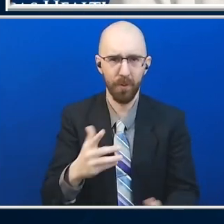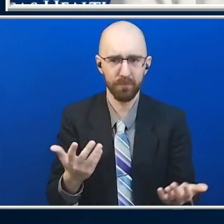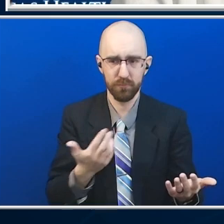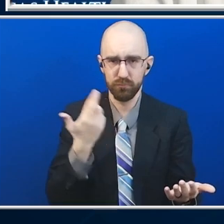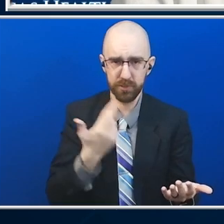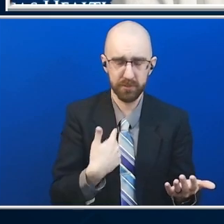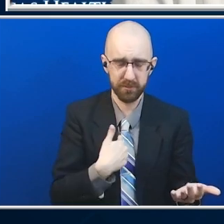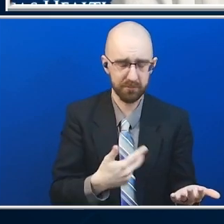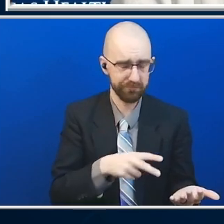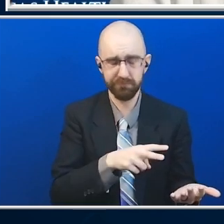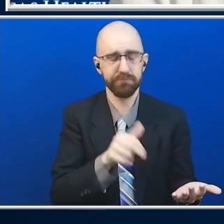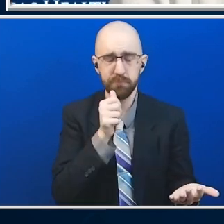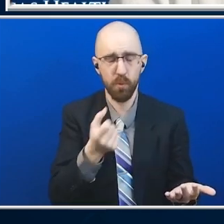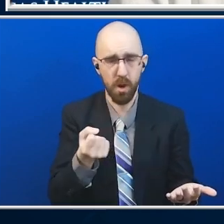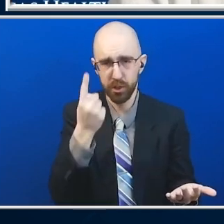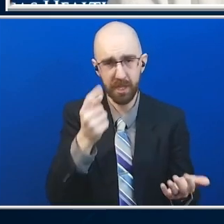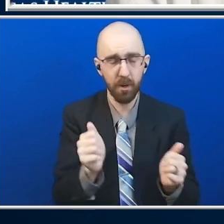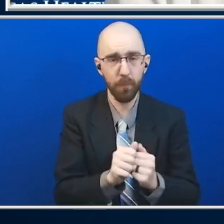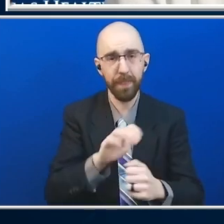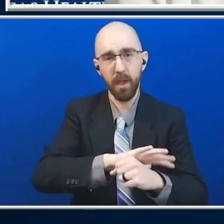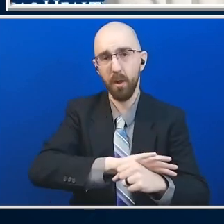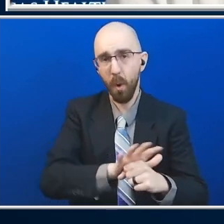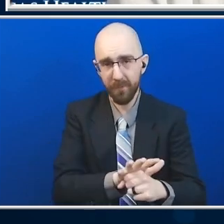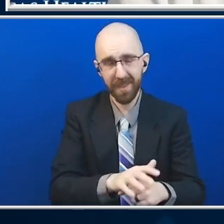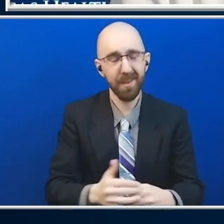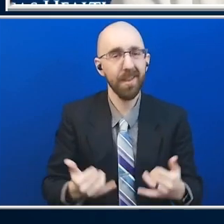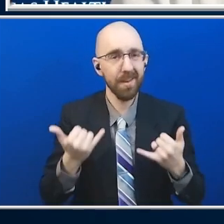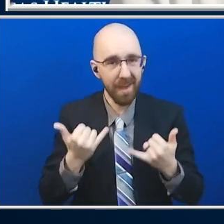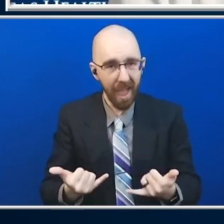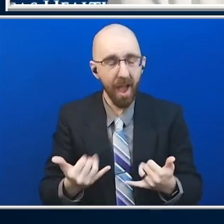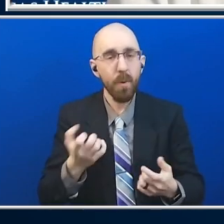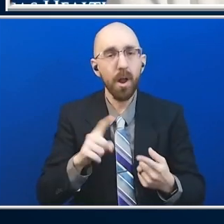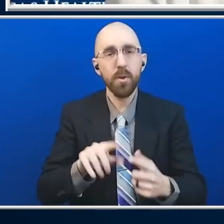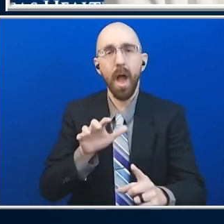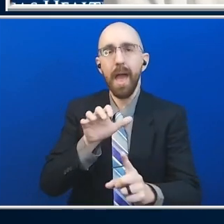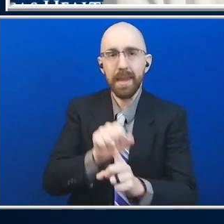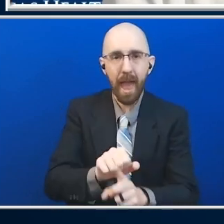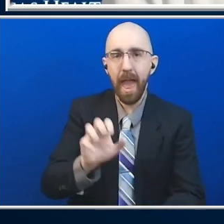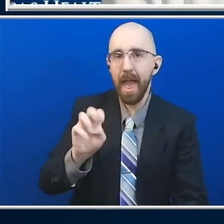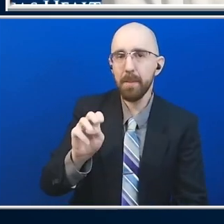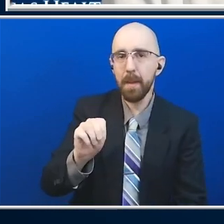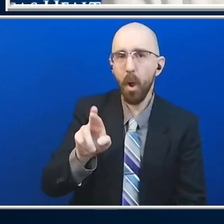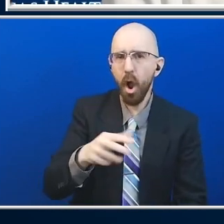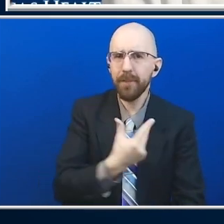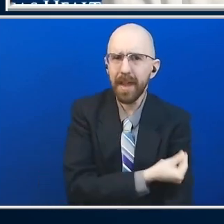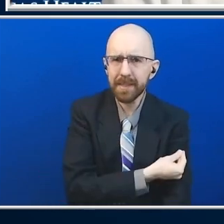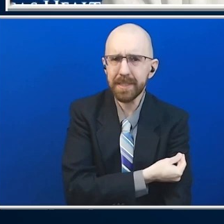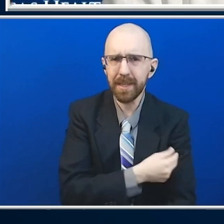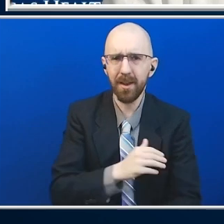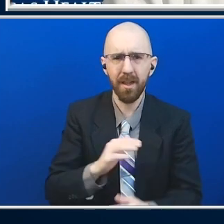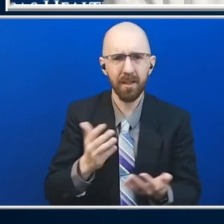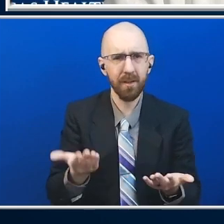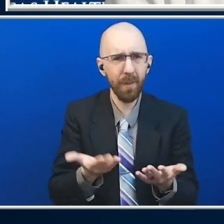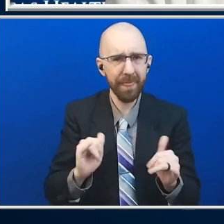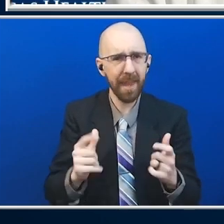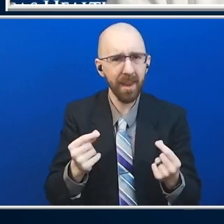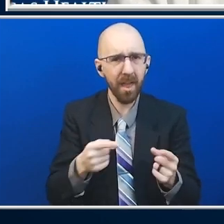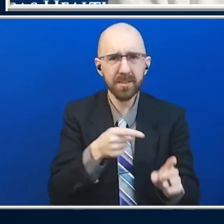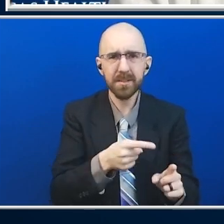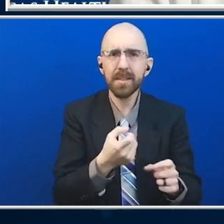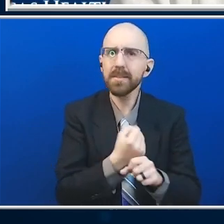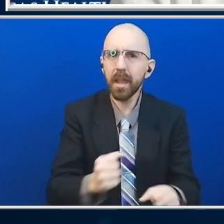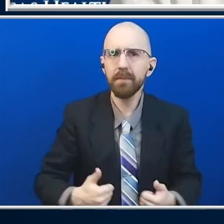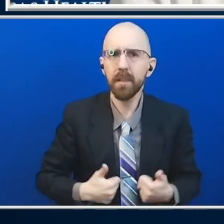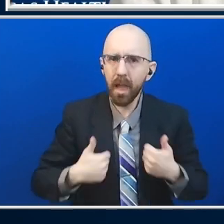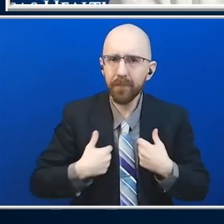understand, with COVID, now they want to attack the MMR vaccine. And all that does is save lives and saves your children